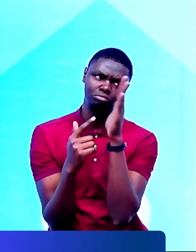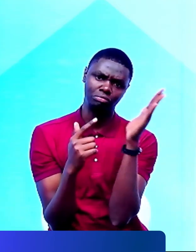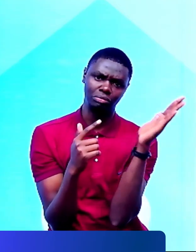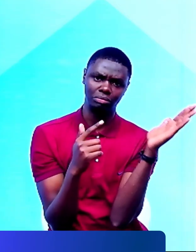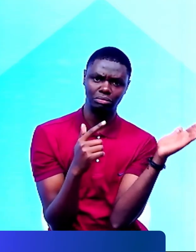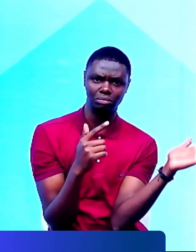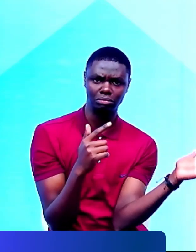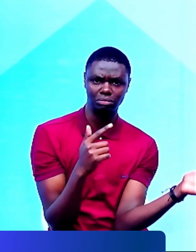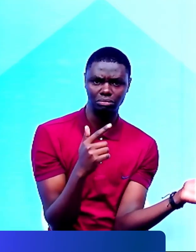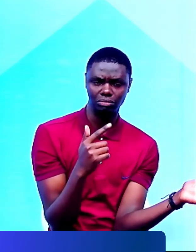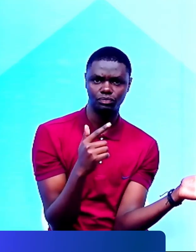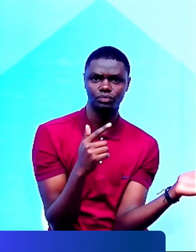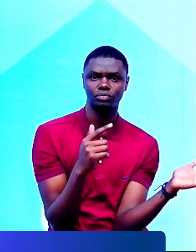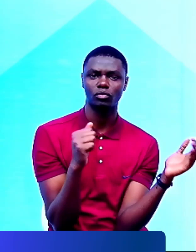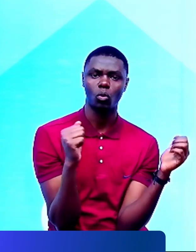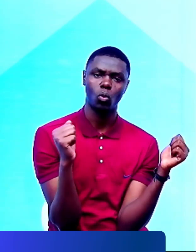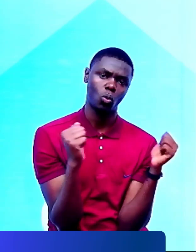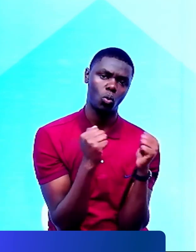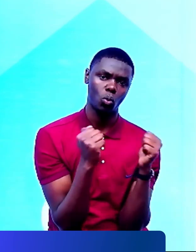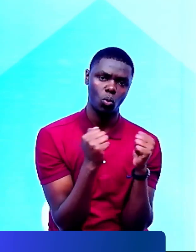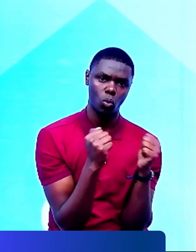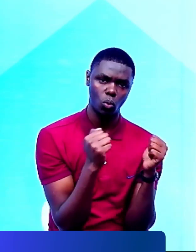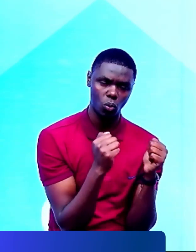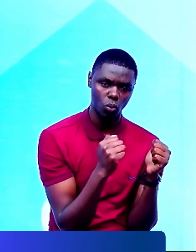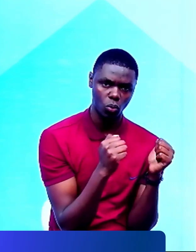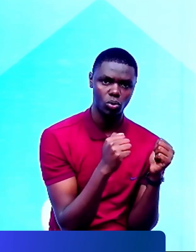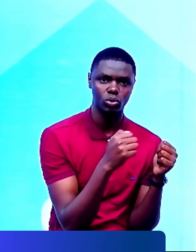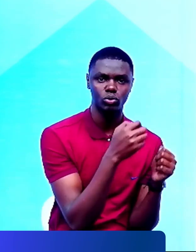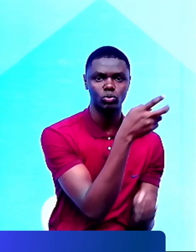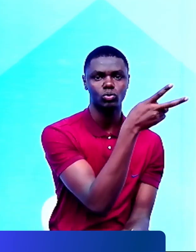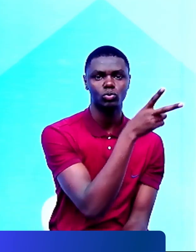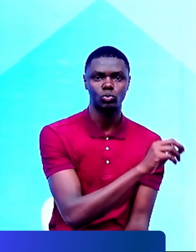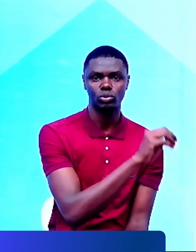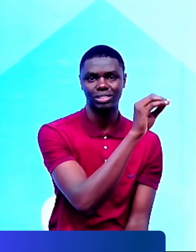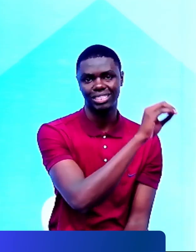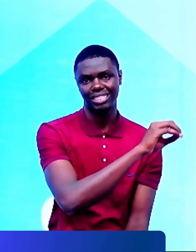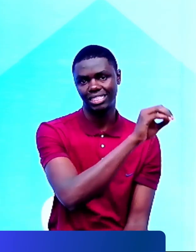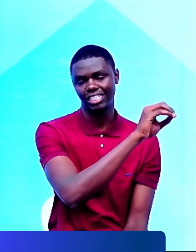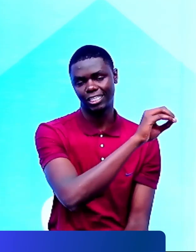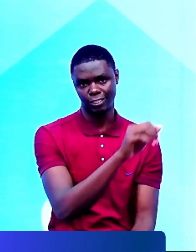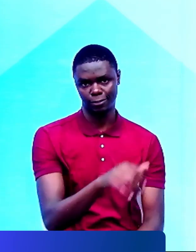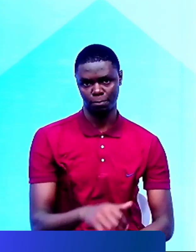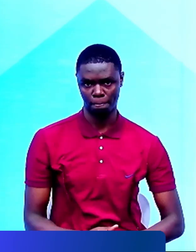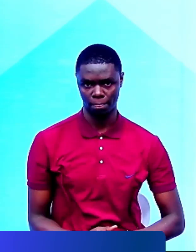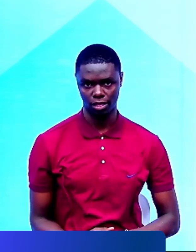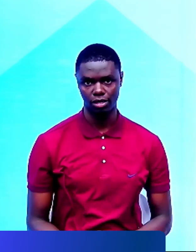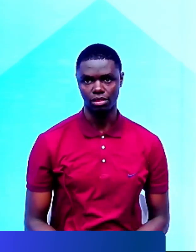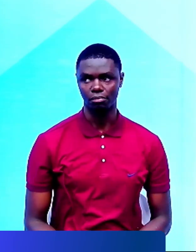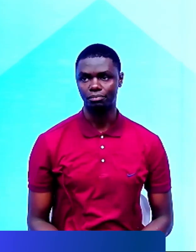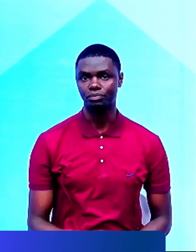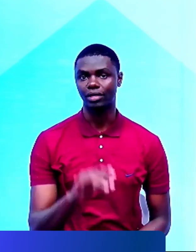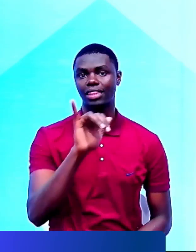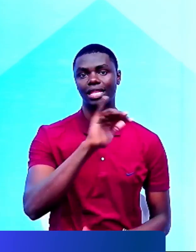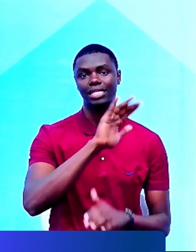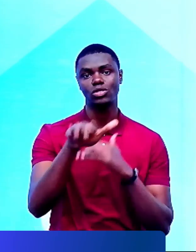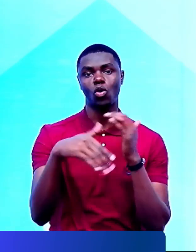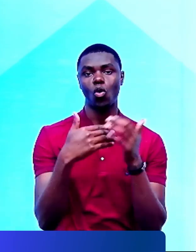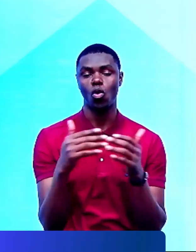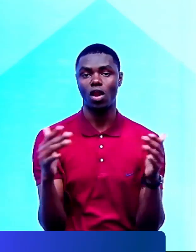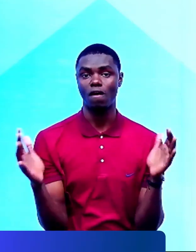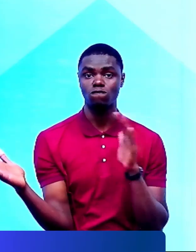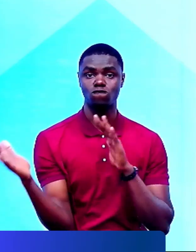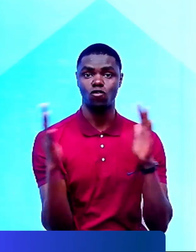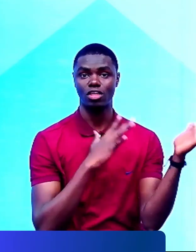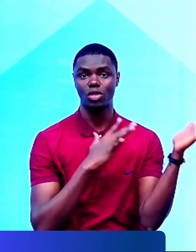the temperatures are going to cool to around 20 degrees Celsius. That is all for the weather. So I